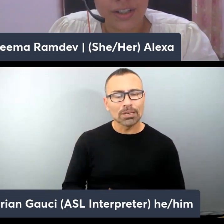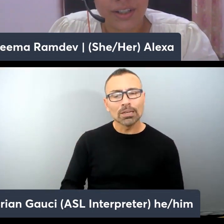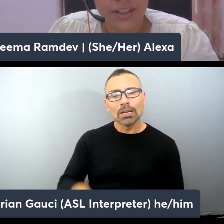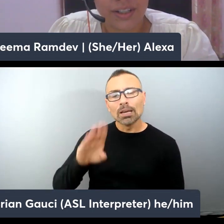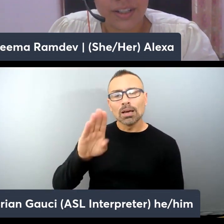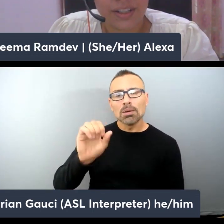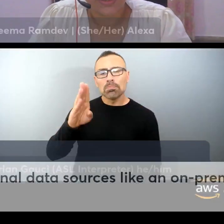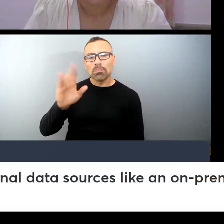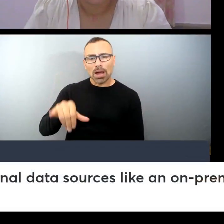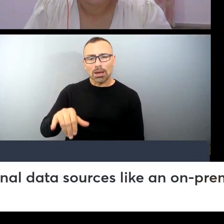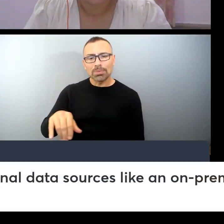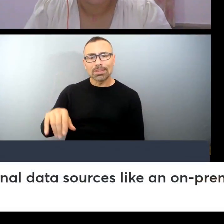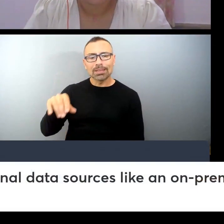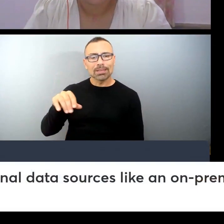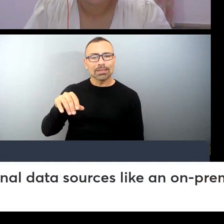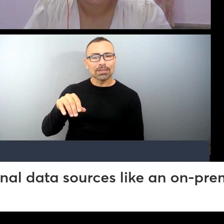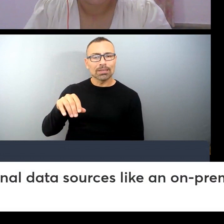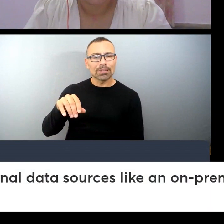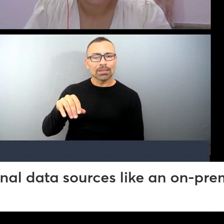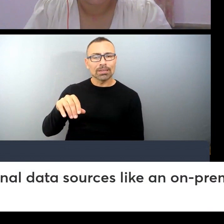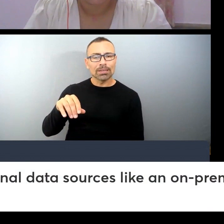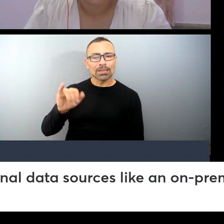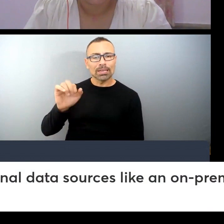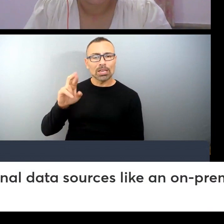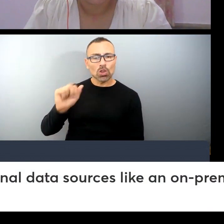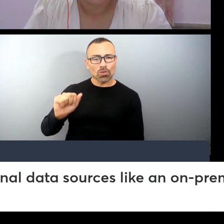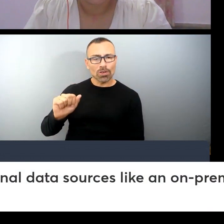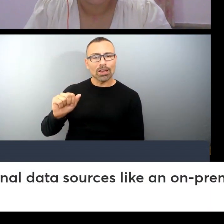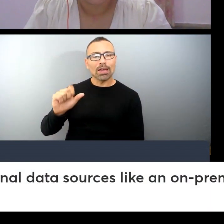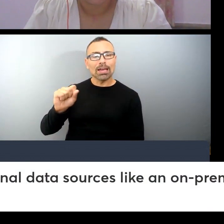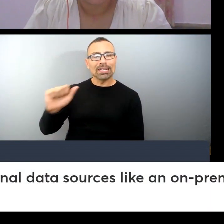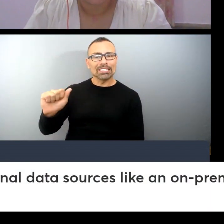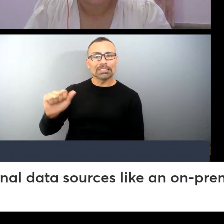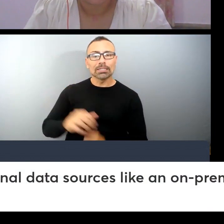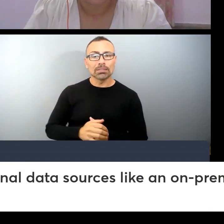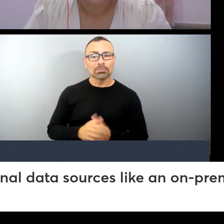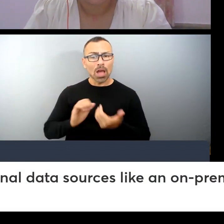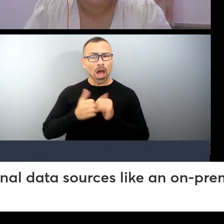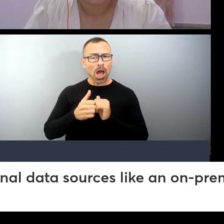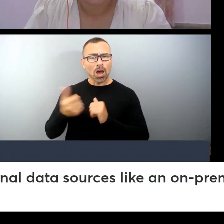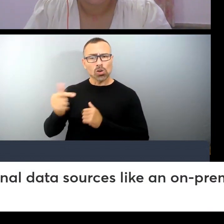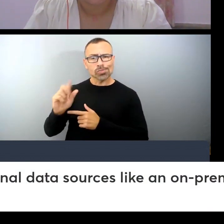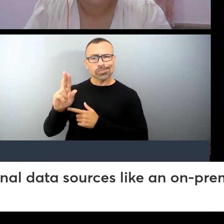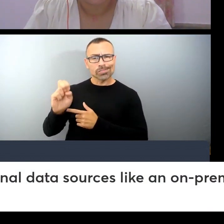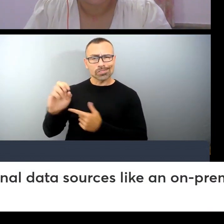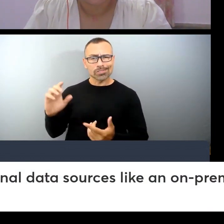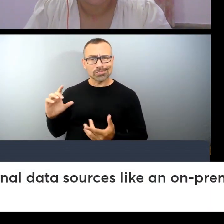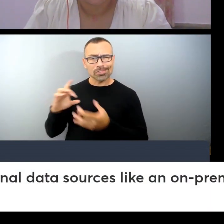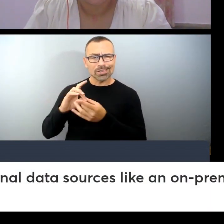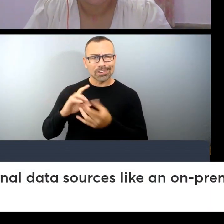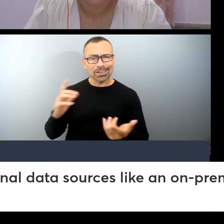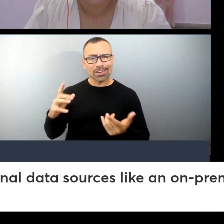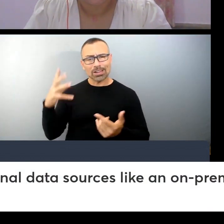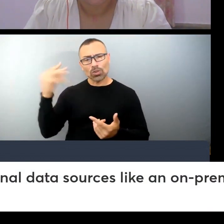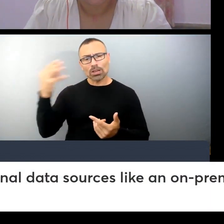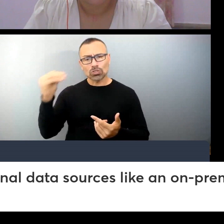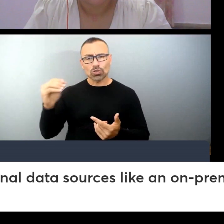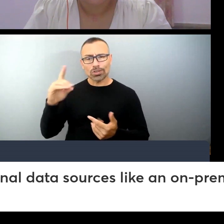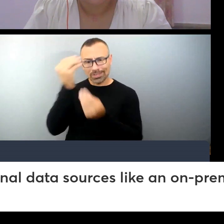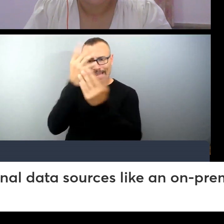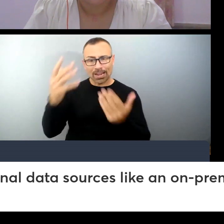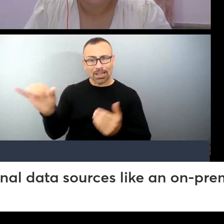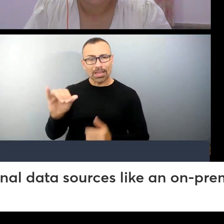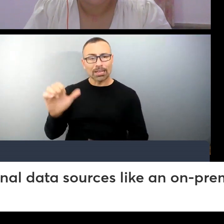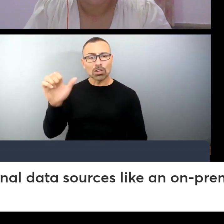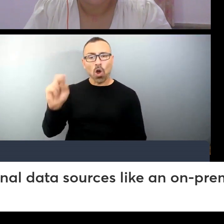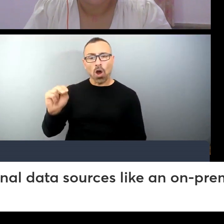Babiera SA. Let me go ahead and pull this up. How can Glue connect to external data sources like an on-prem Kafka stream? Are you able to talk about